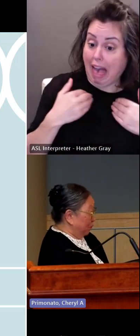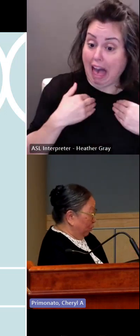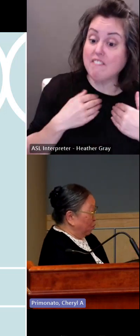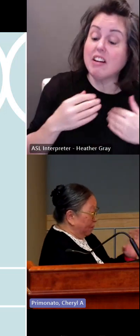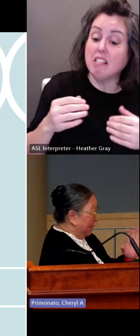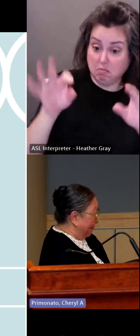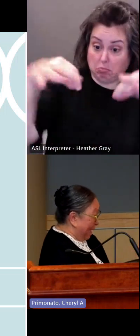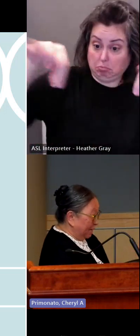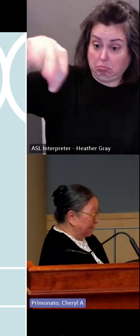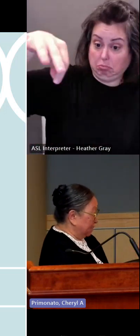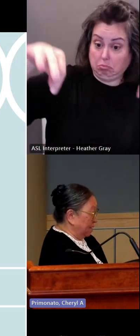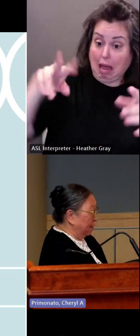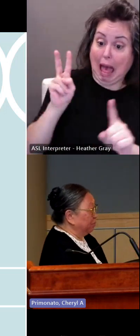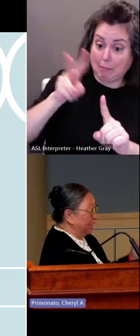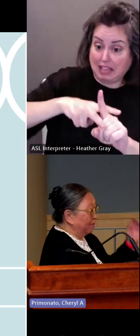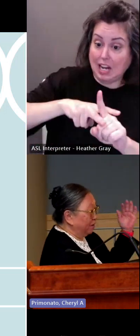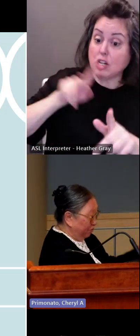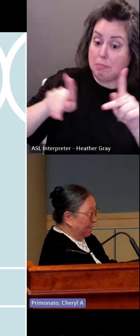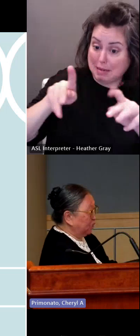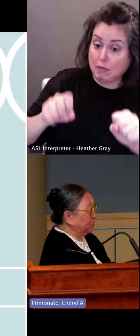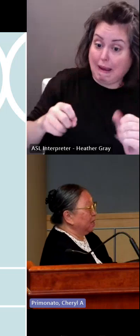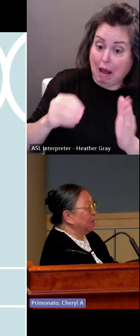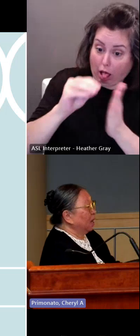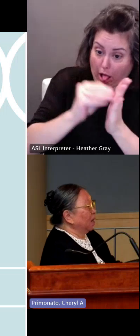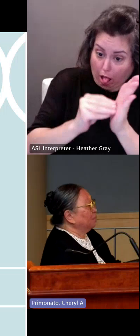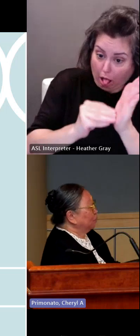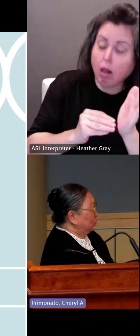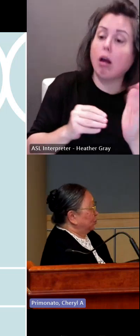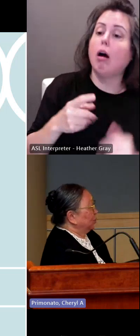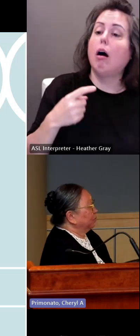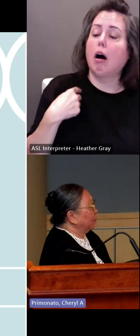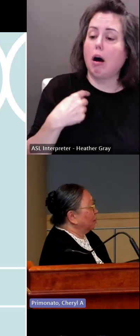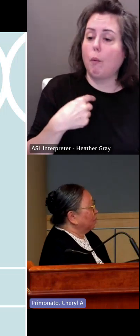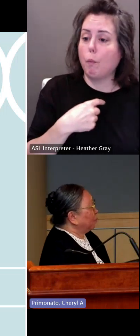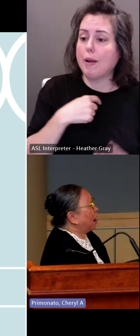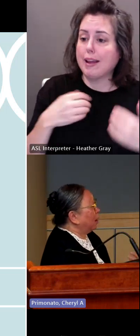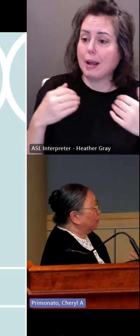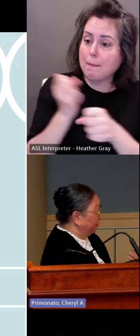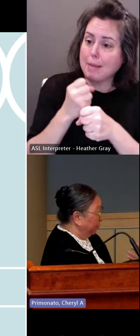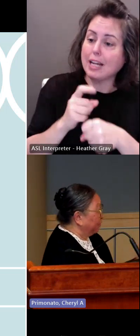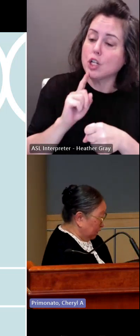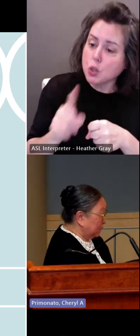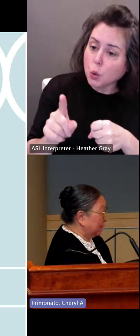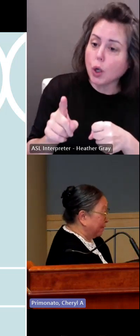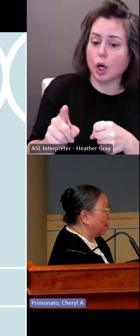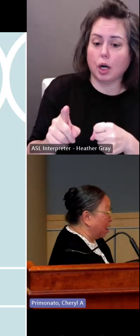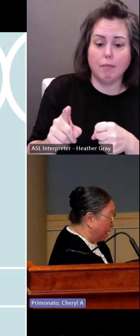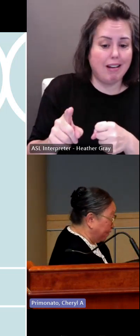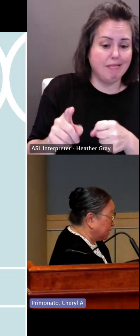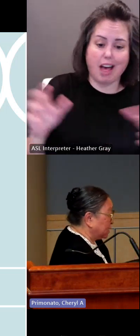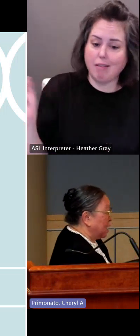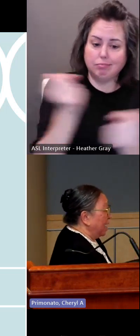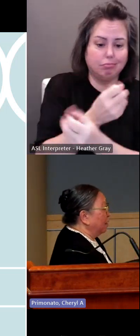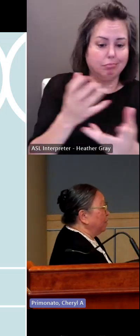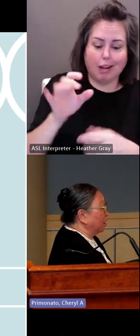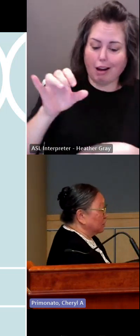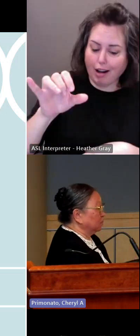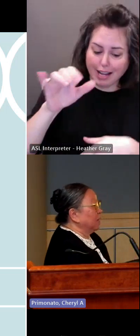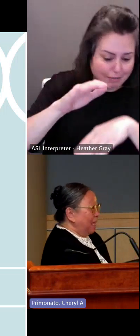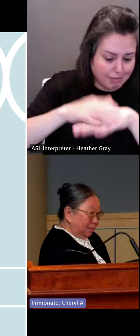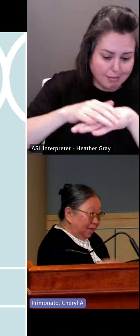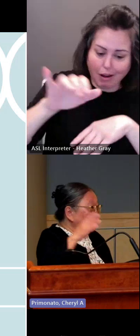personal net worth form in our packets there. We have the information brochure for the functions of our office.